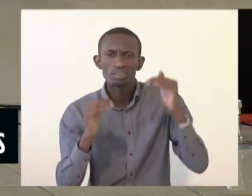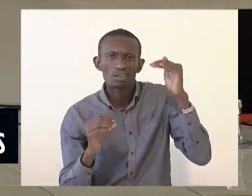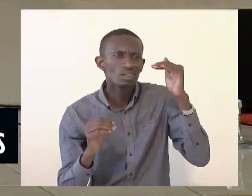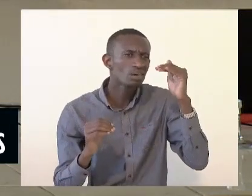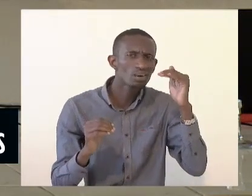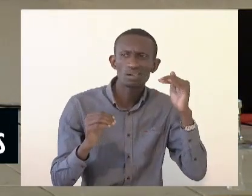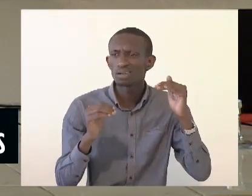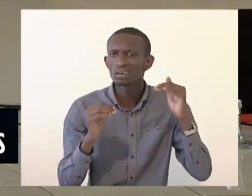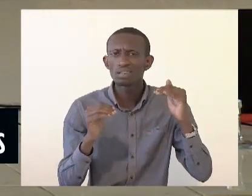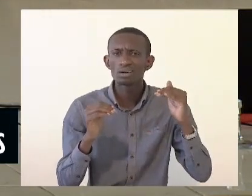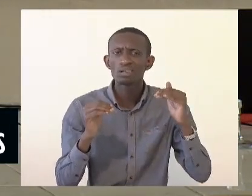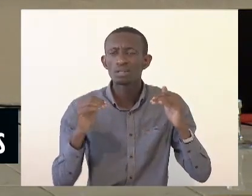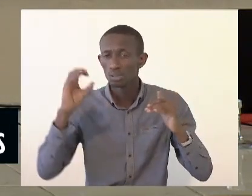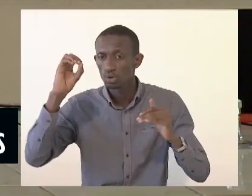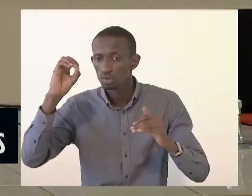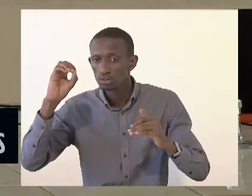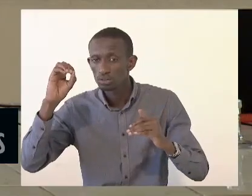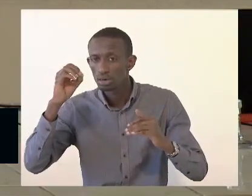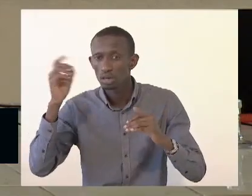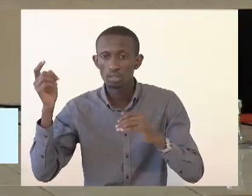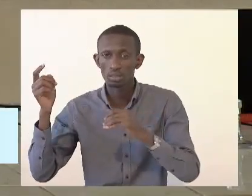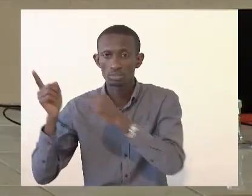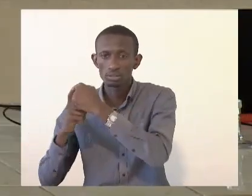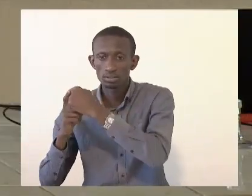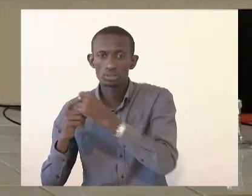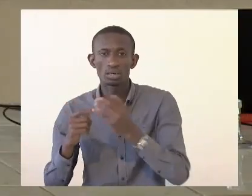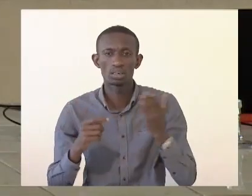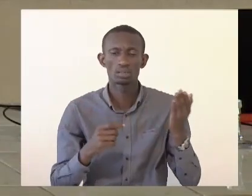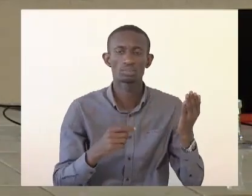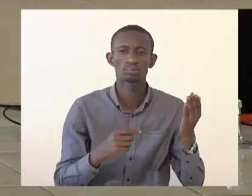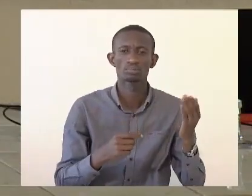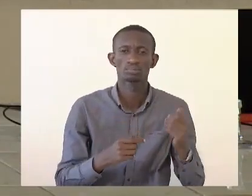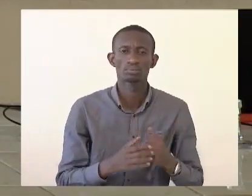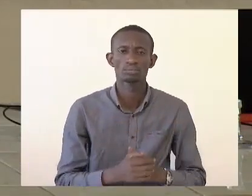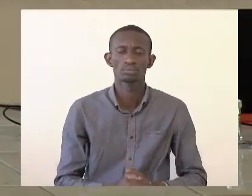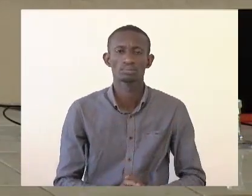the oxygen atoms, we have 6, and here we have